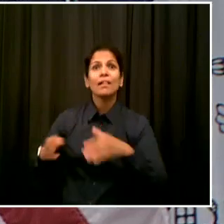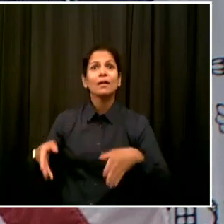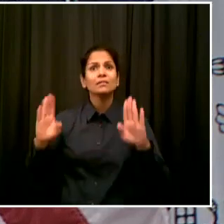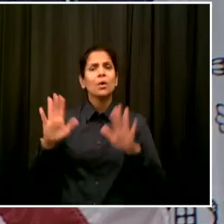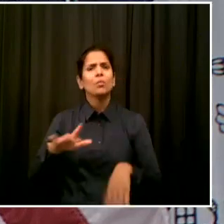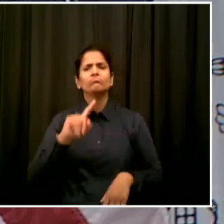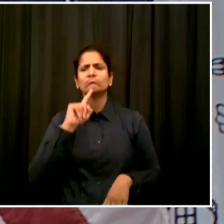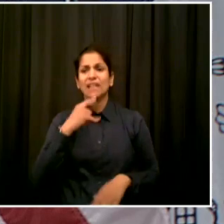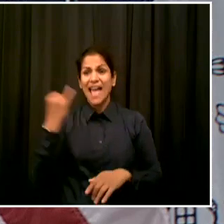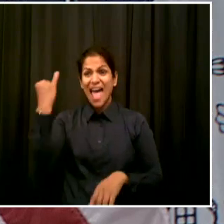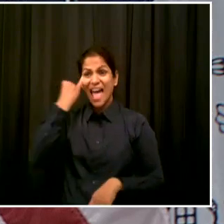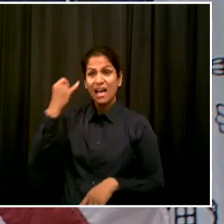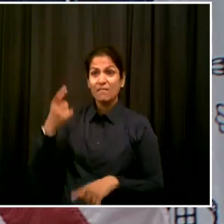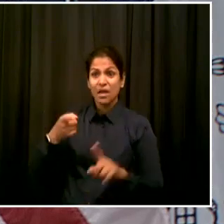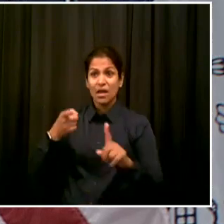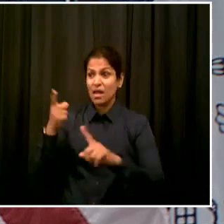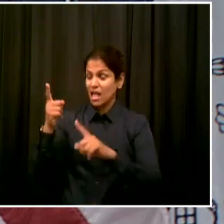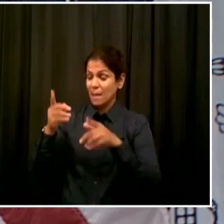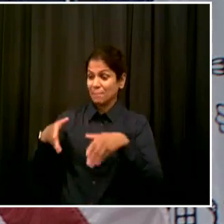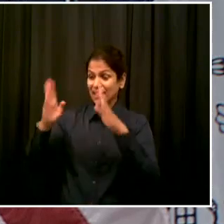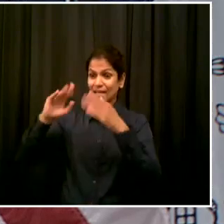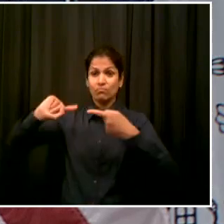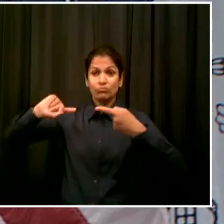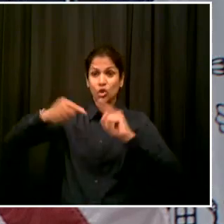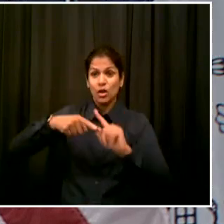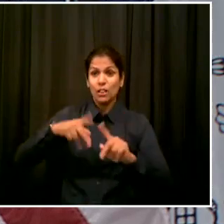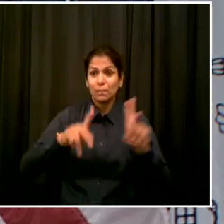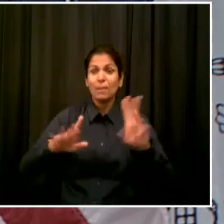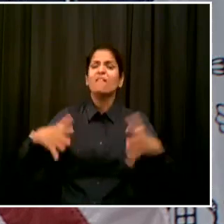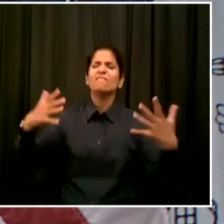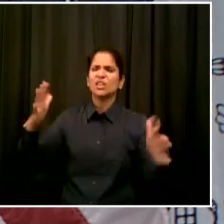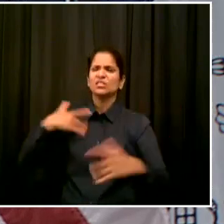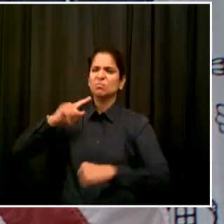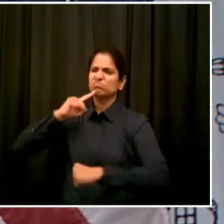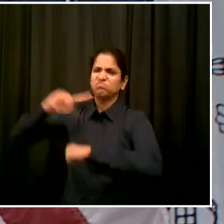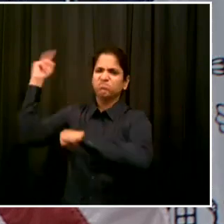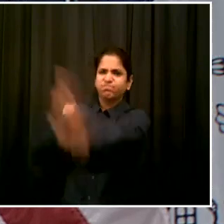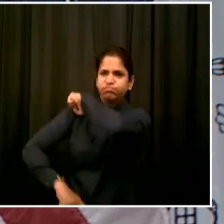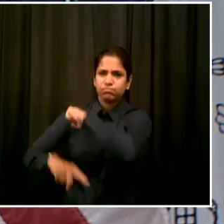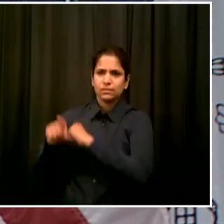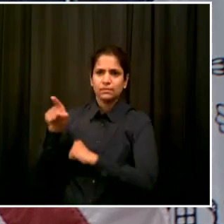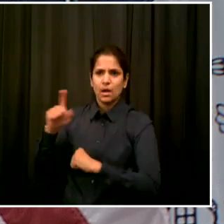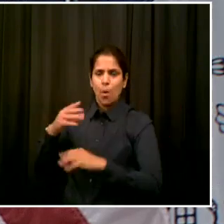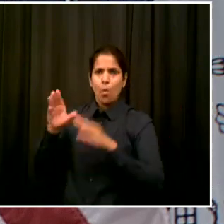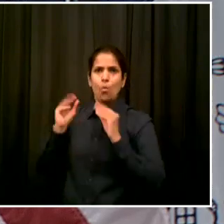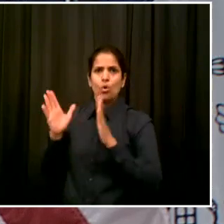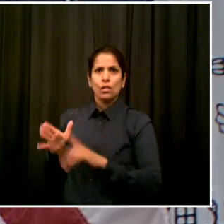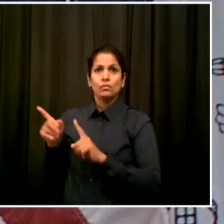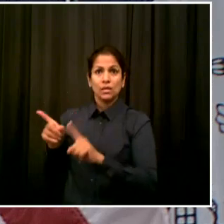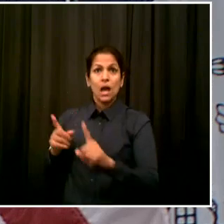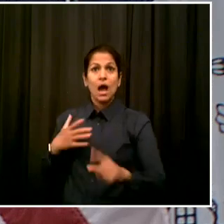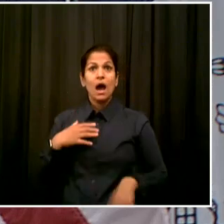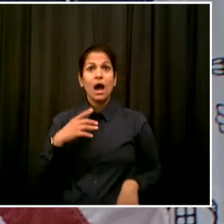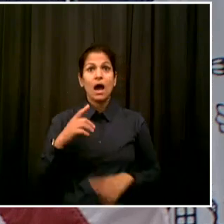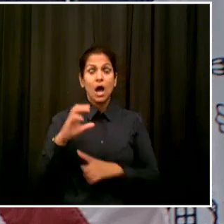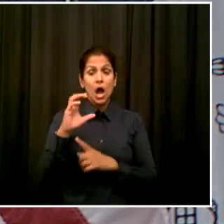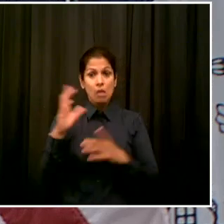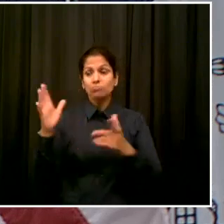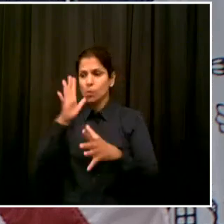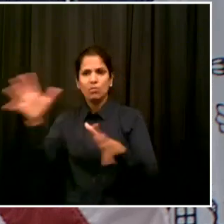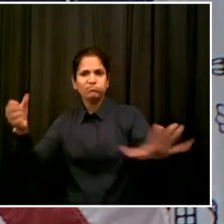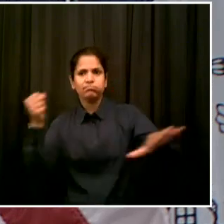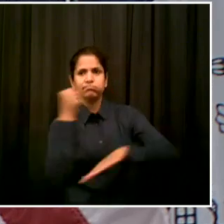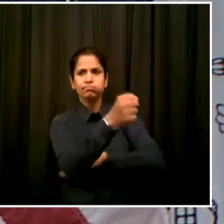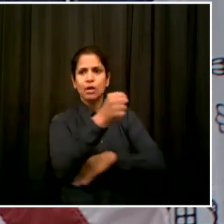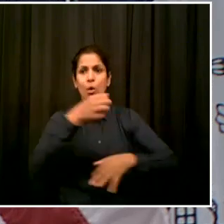General's office. And I think in some cases, the criminal charges are the way to go, and we have to show that that kind of consequence exists. The other piece is the